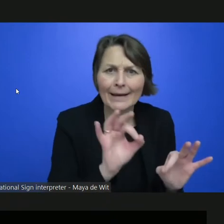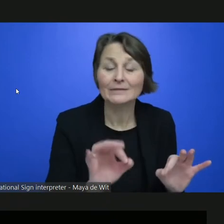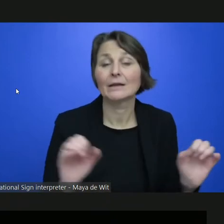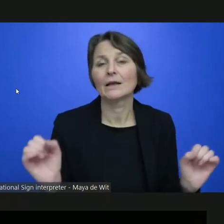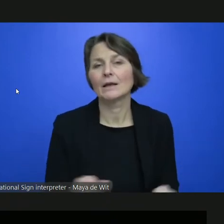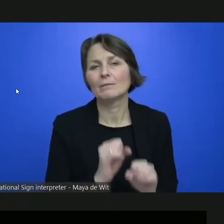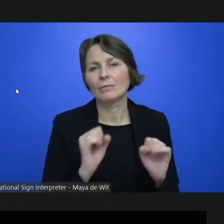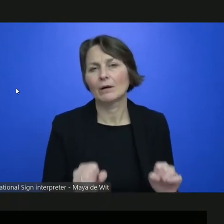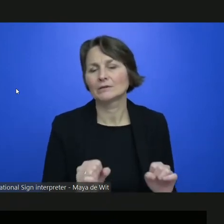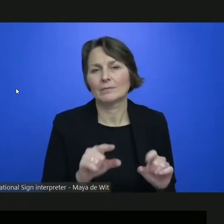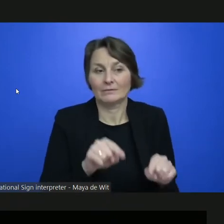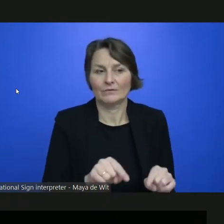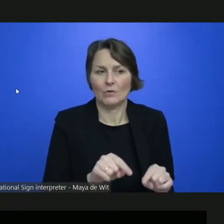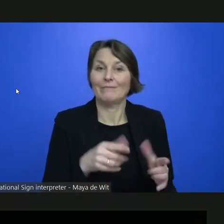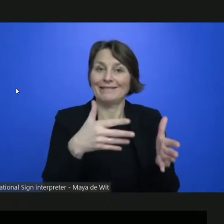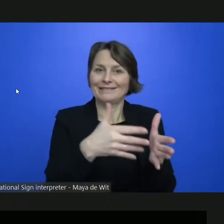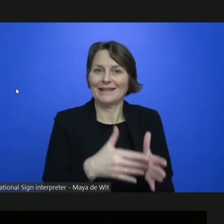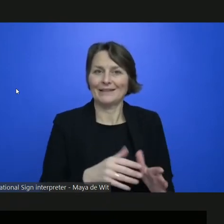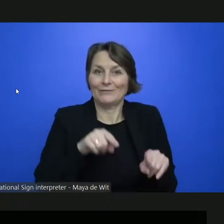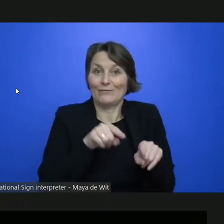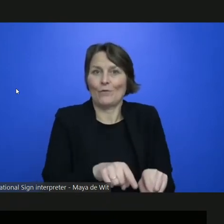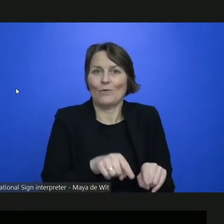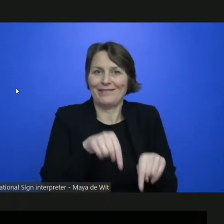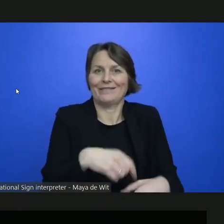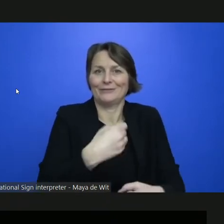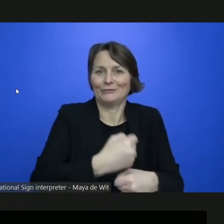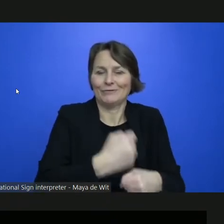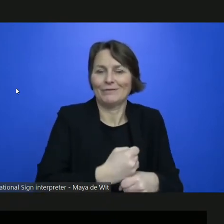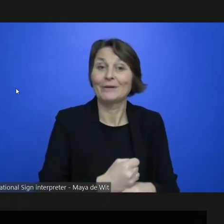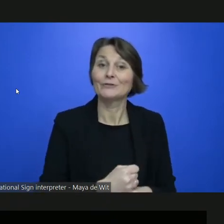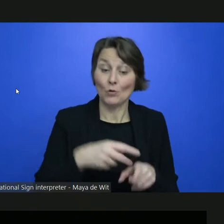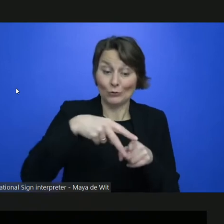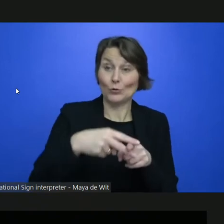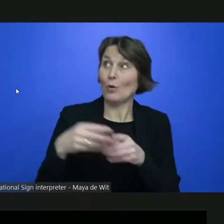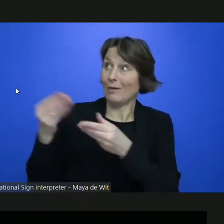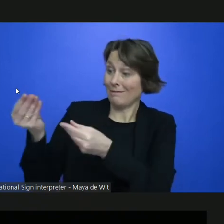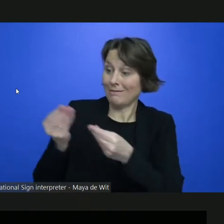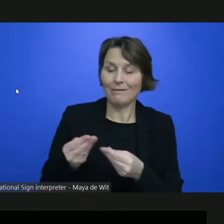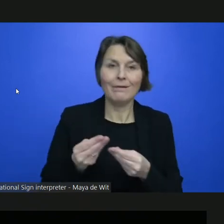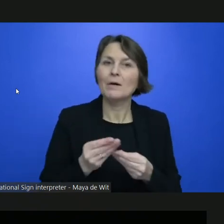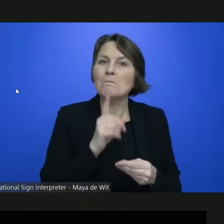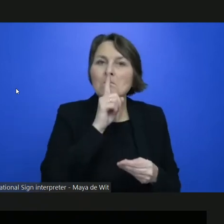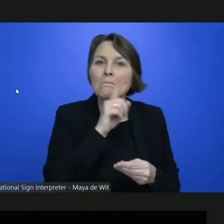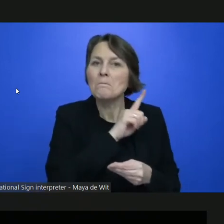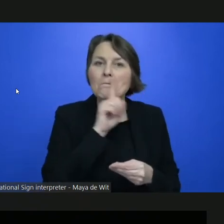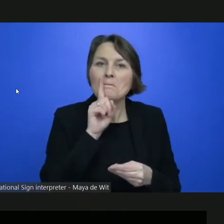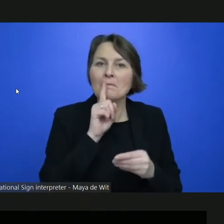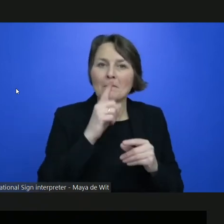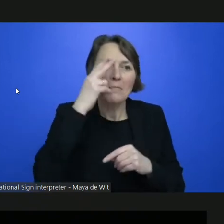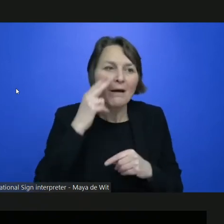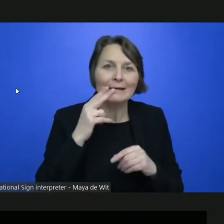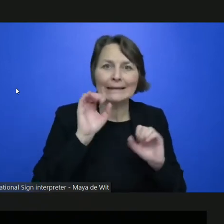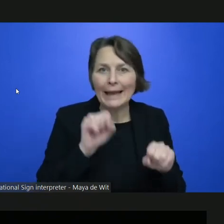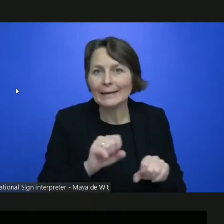job unless the tool recognizes that blindness on its own need not preclude high performance. The tool does